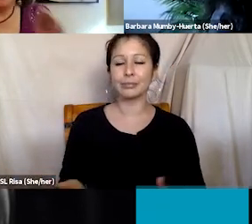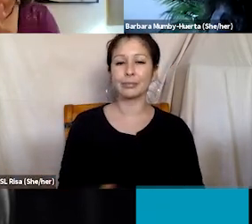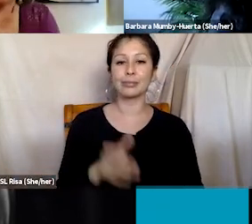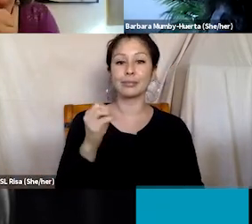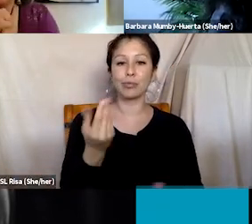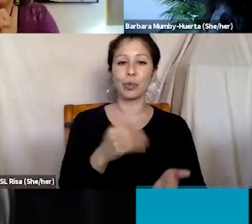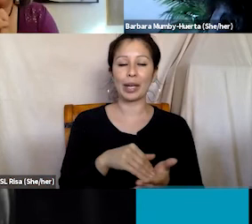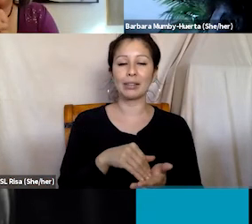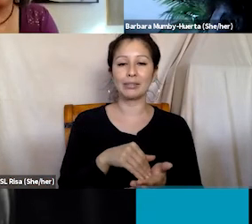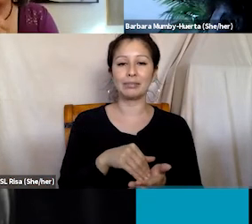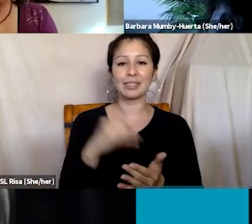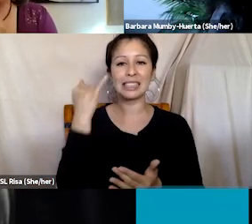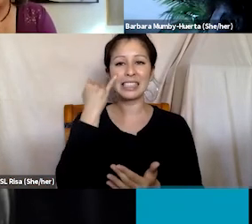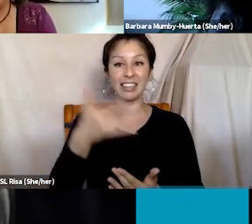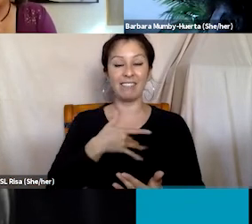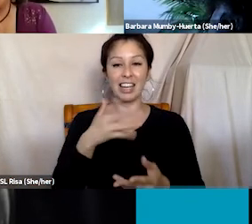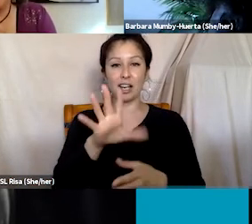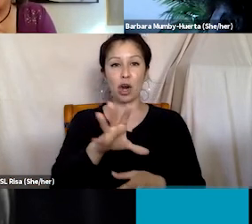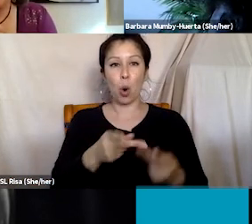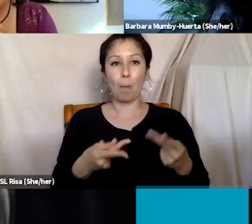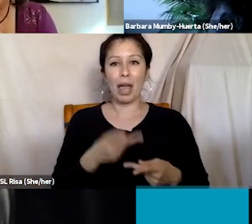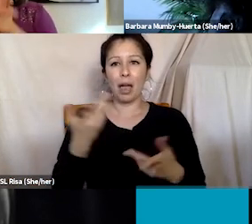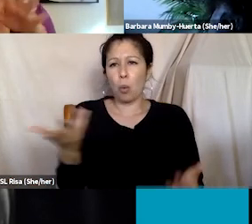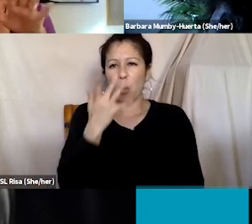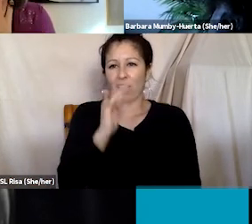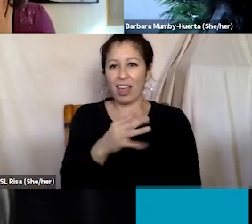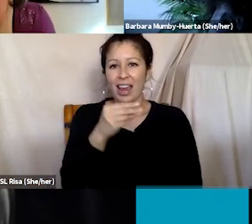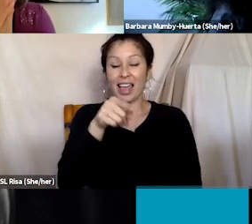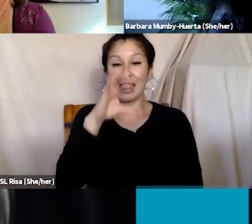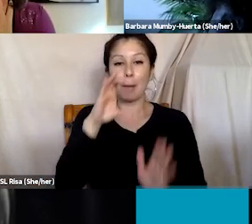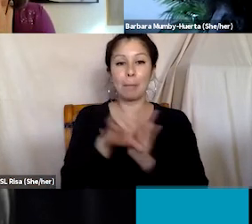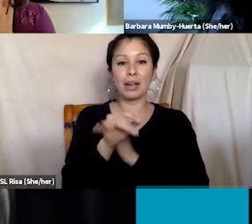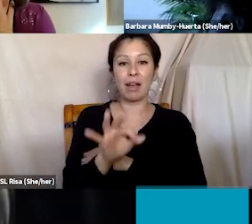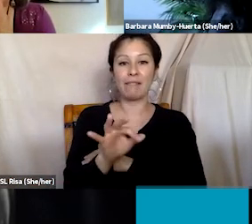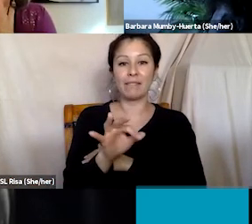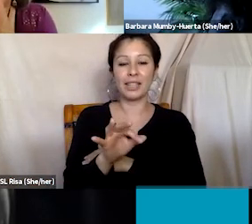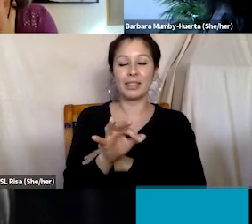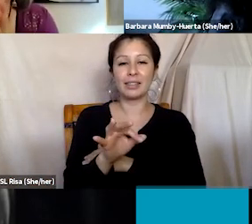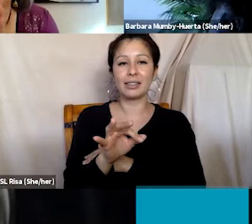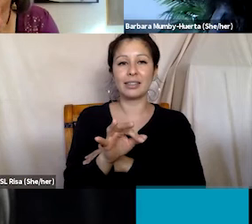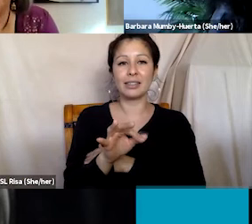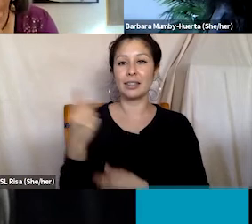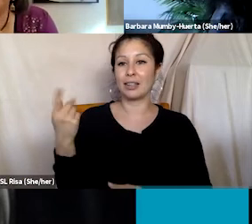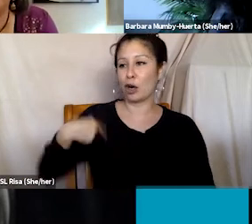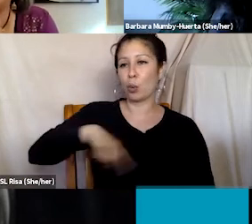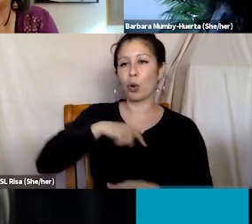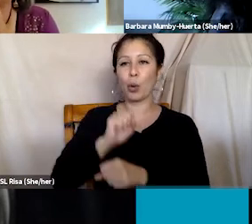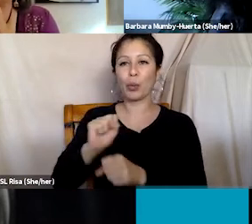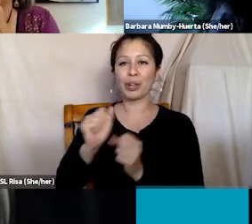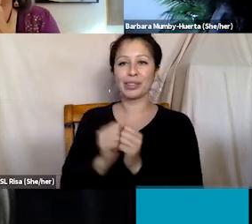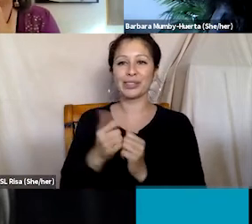So again, if you had a place your own, what would it be? And these are pictures of us working with, we